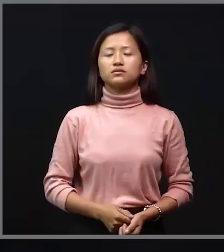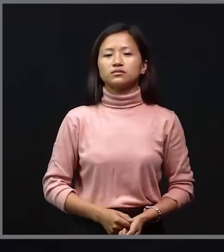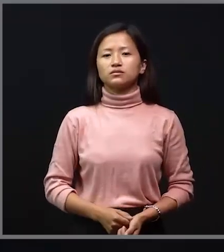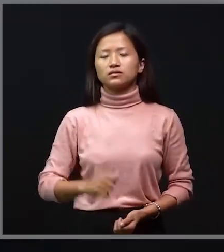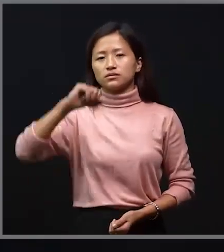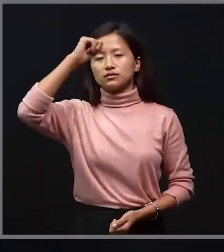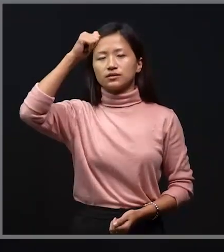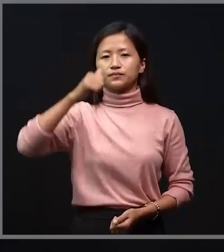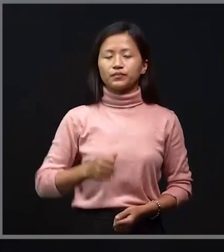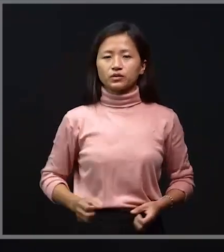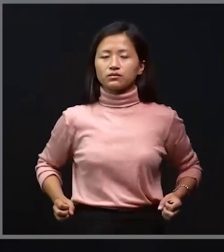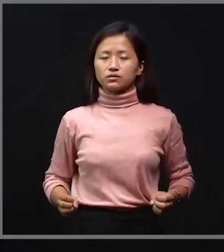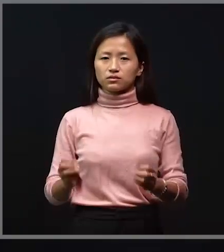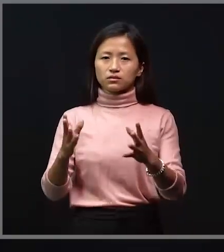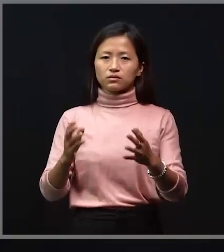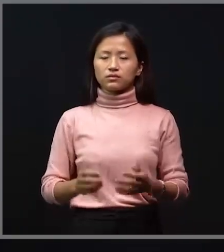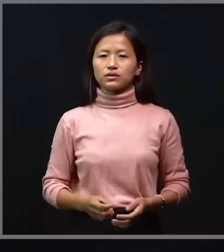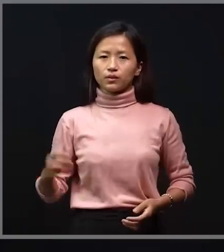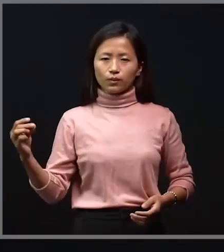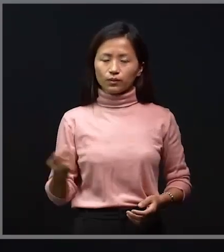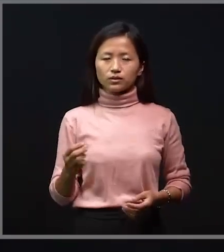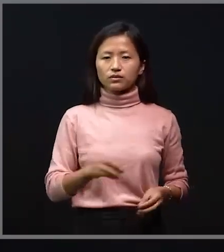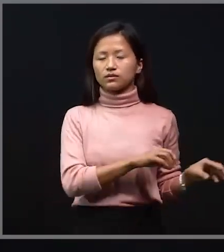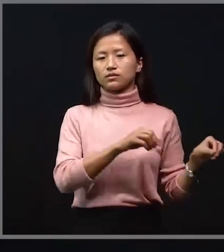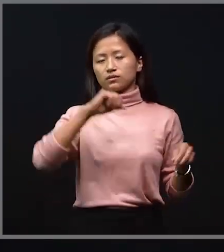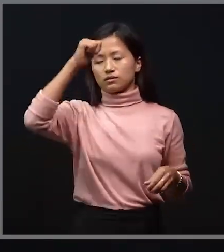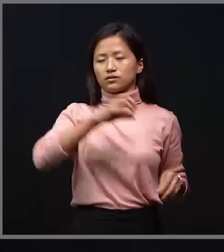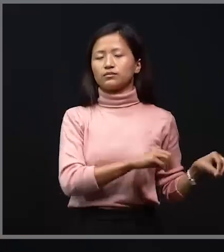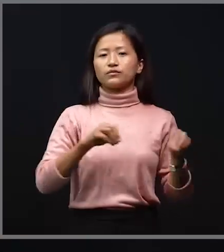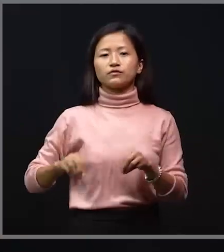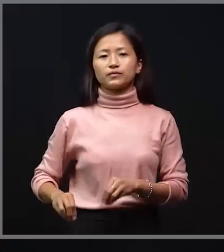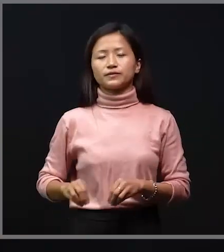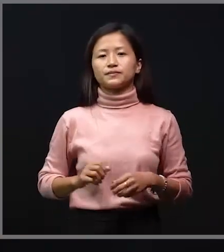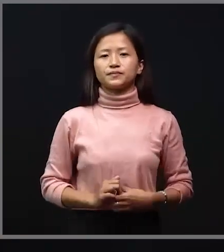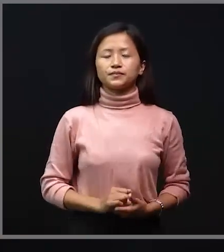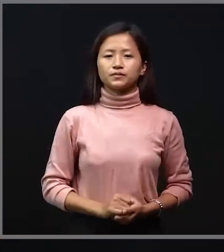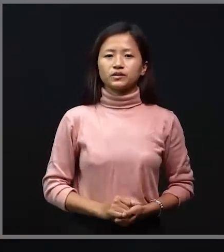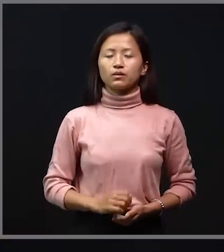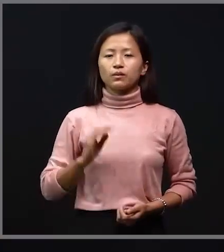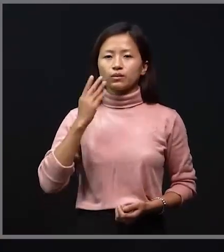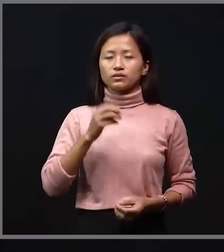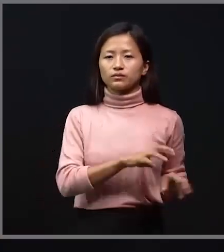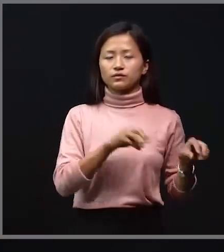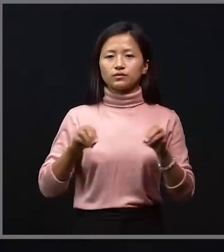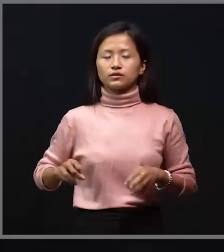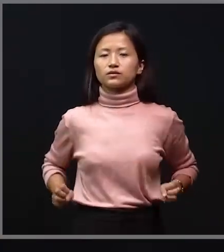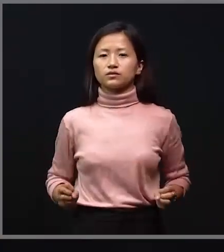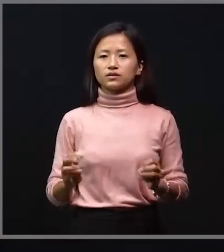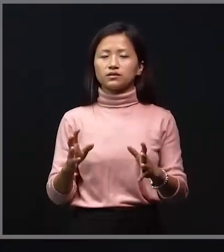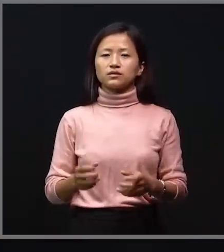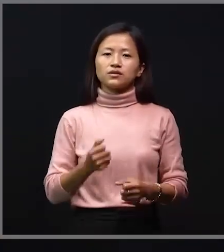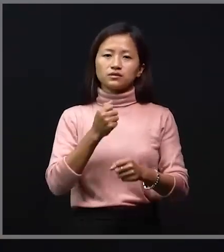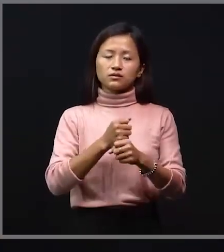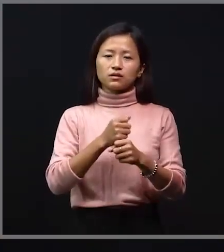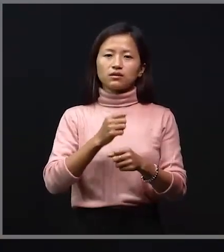started this Quit India movement. Okay, now when this movement started, Gandhiji, he even